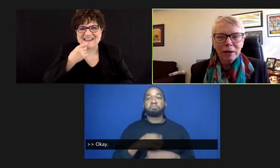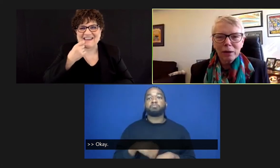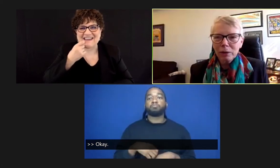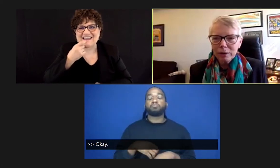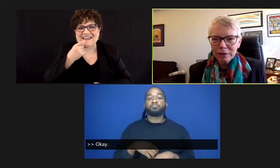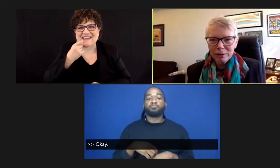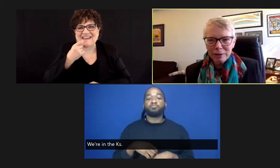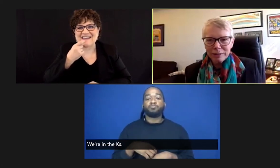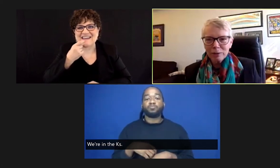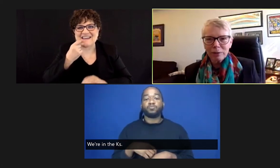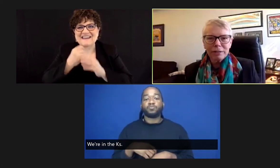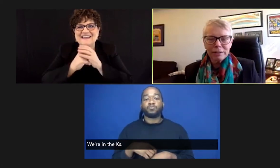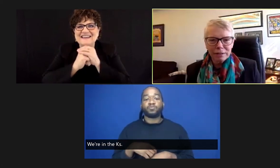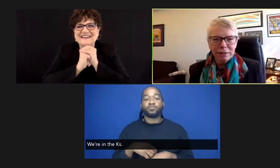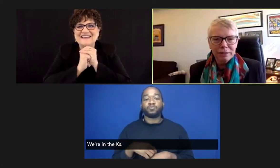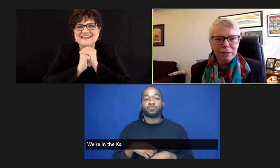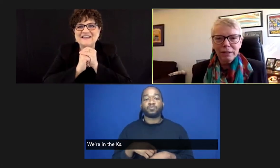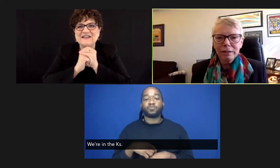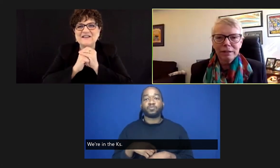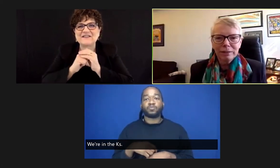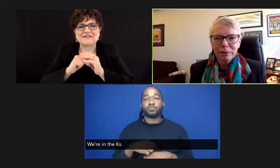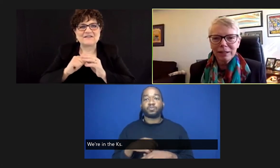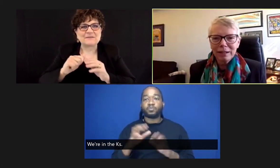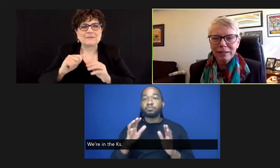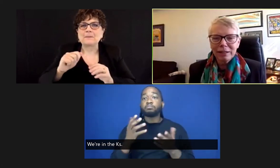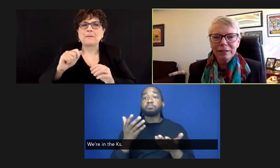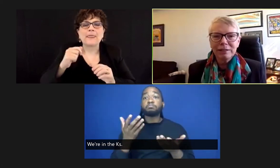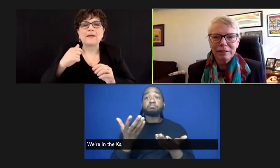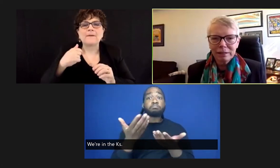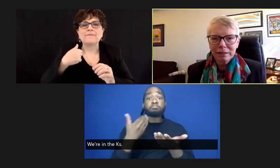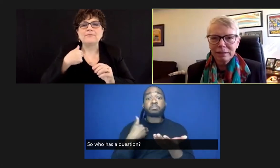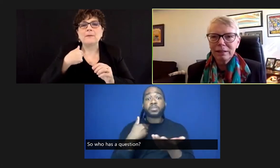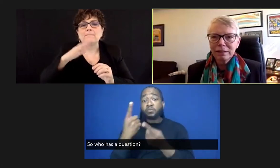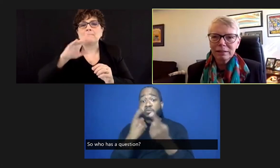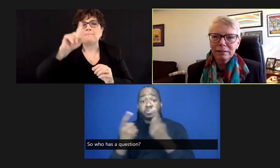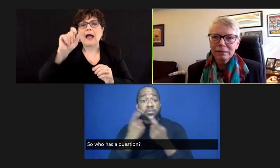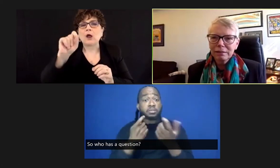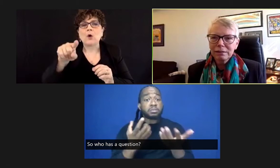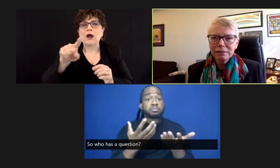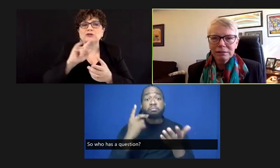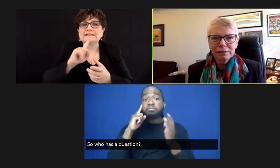So who has a question? What can I tell you?